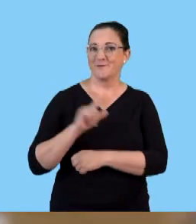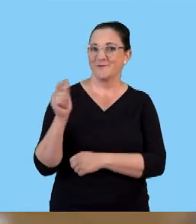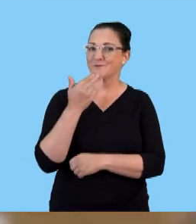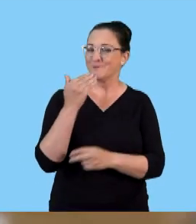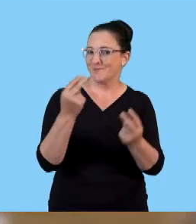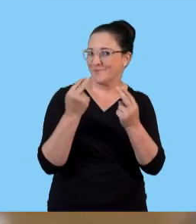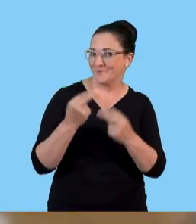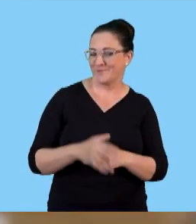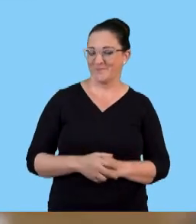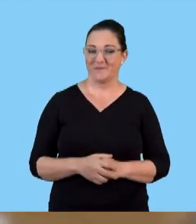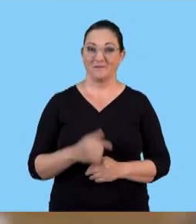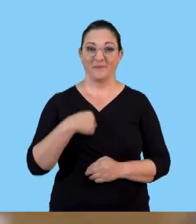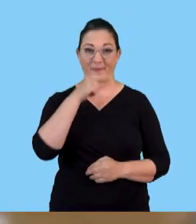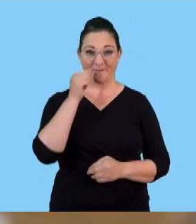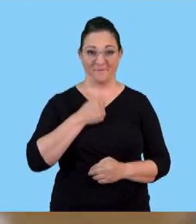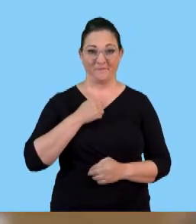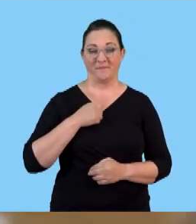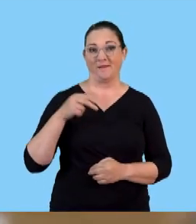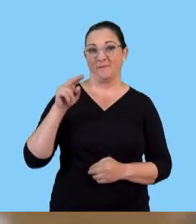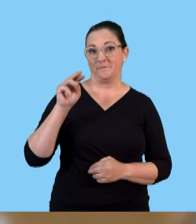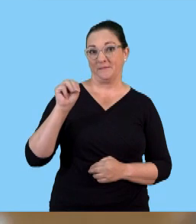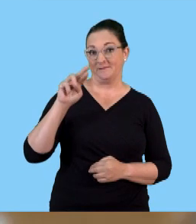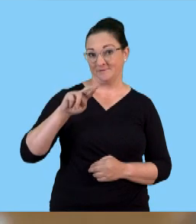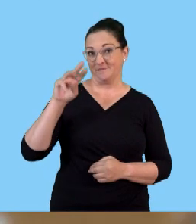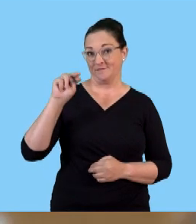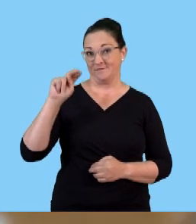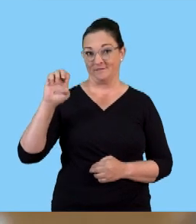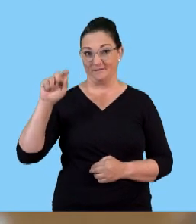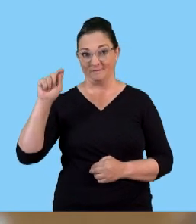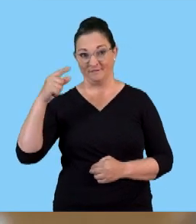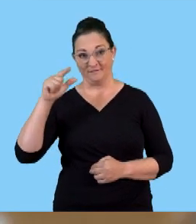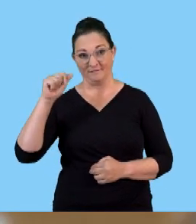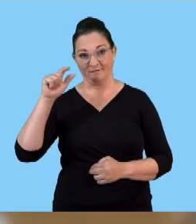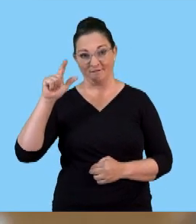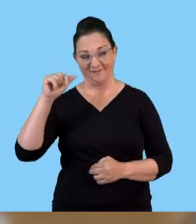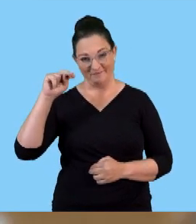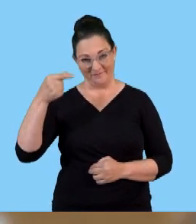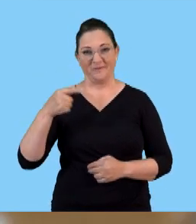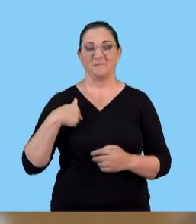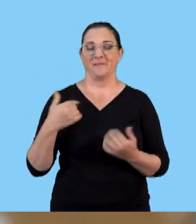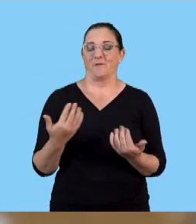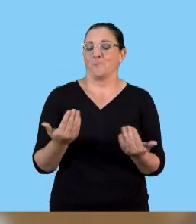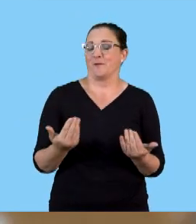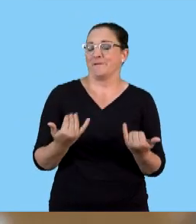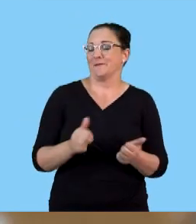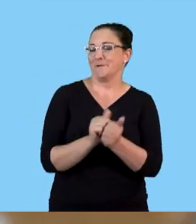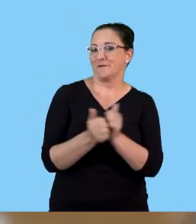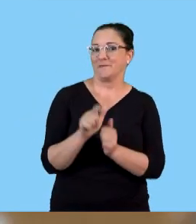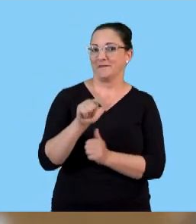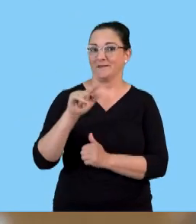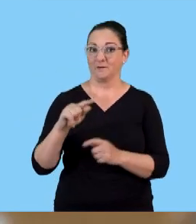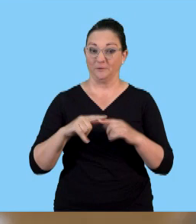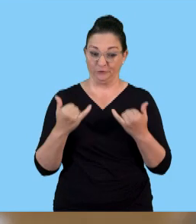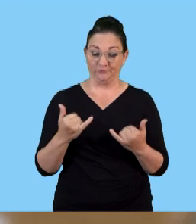day to all our viewers out there. My name is Heinrich Neertling and welcome to Mathematical Literacy. In today's lesson, we'll be focusing on